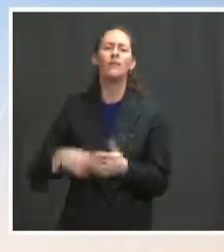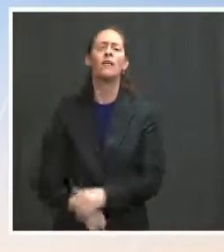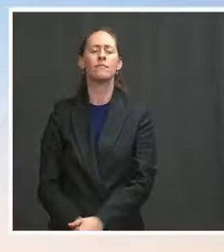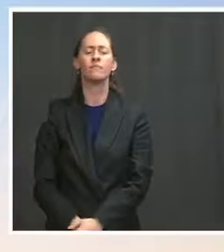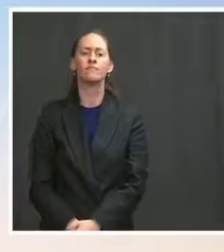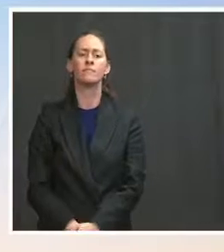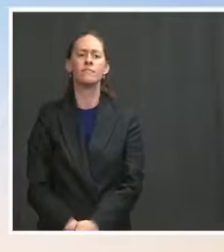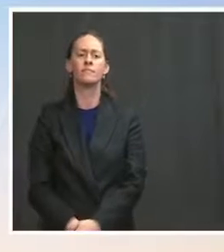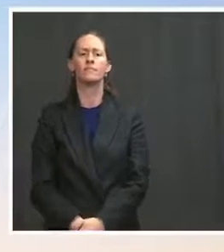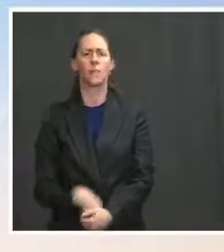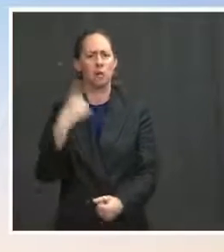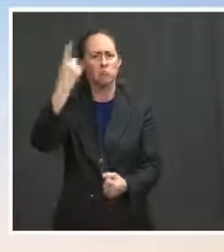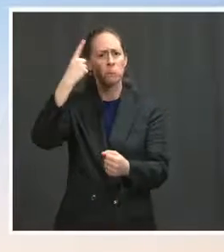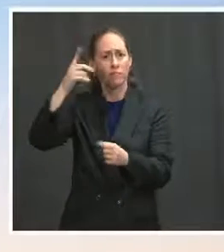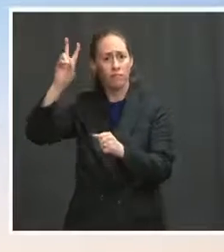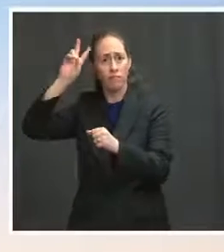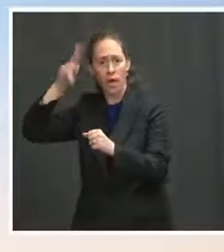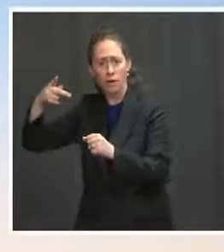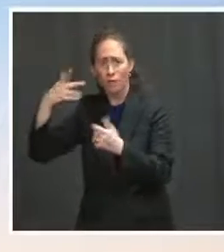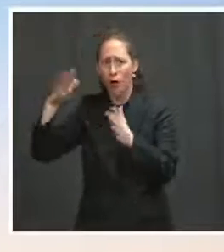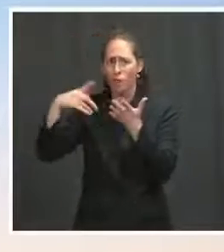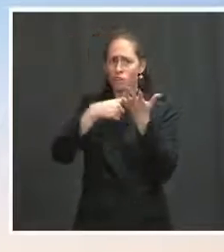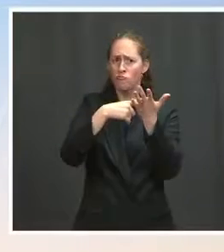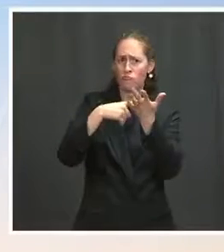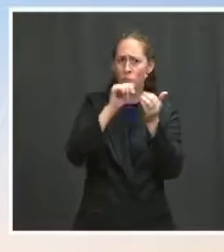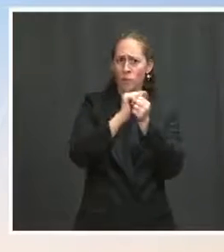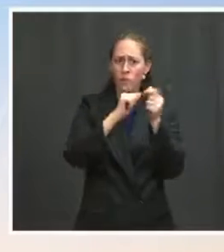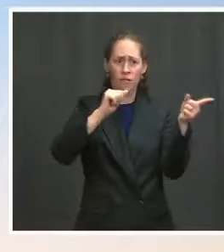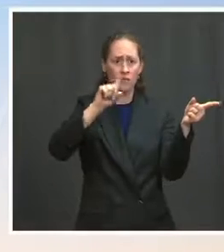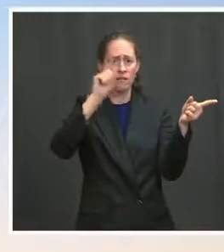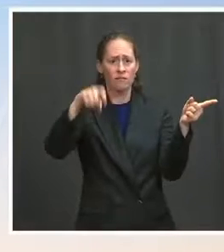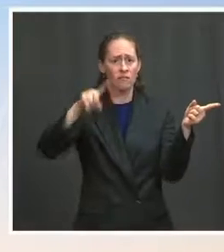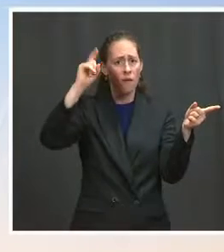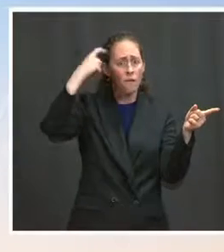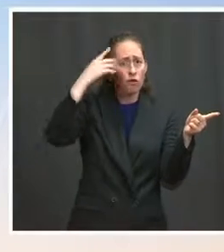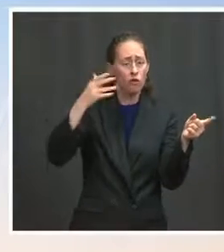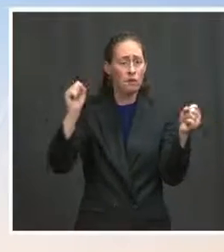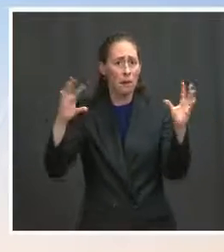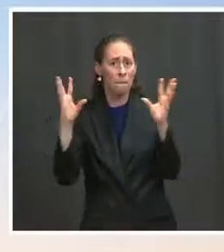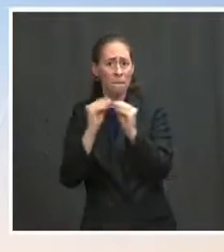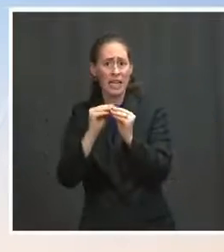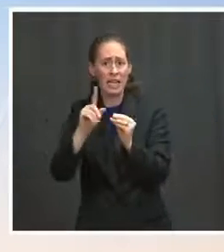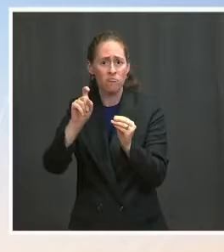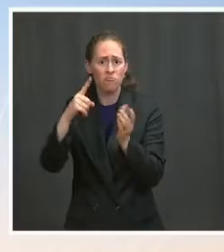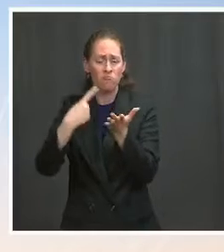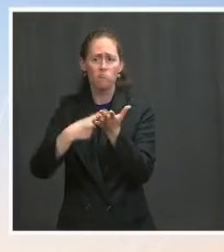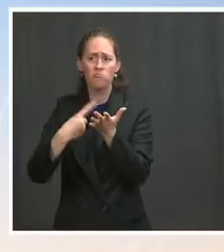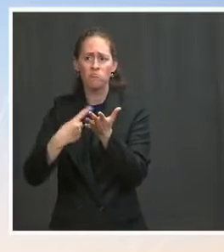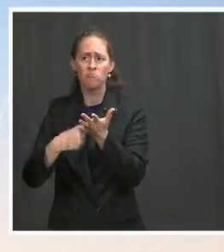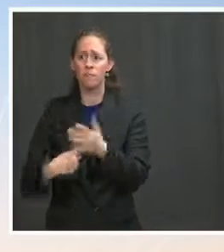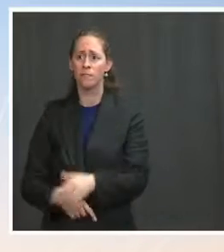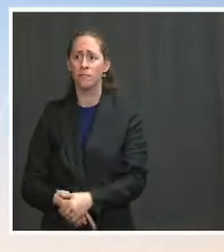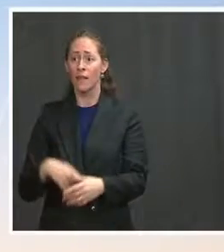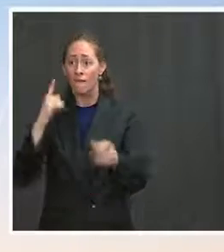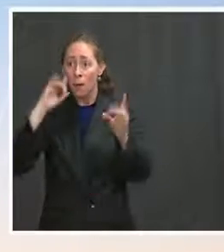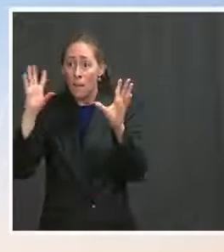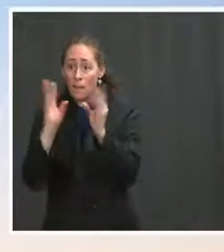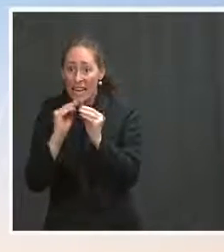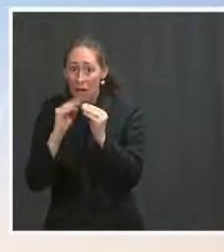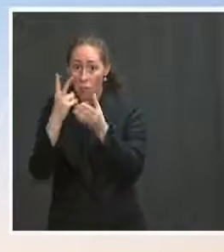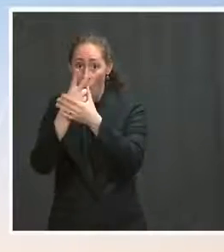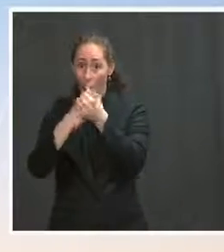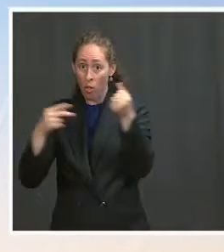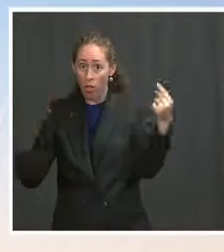you can tell us about with the governor's office about a potential meeting? A meeting with the governor? Between the vice president and the